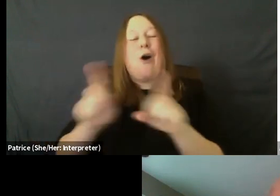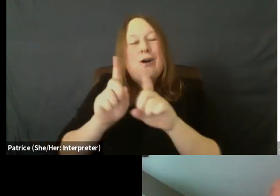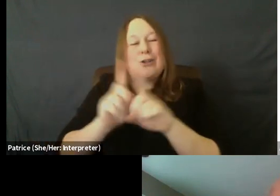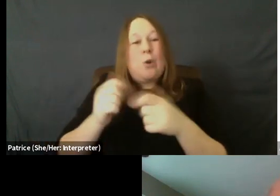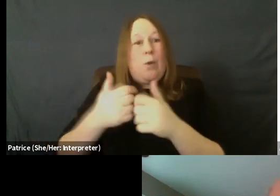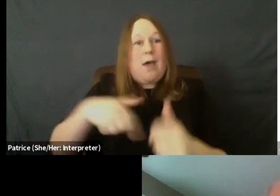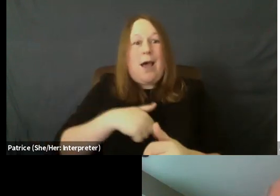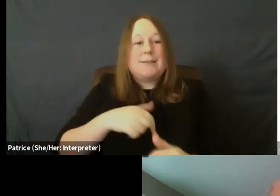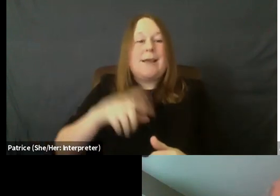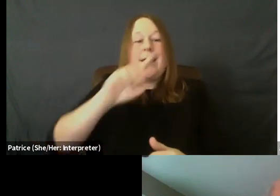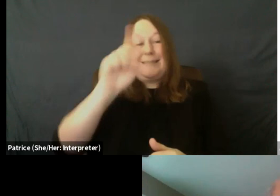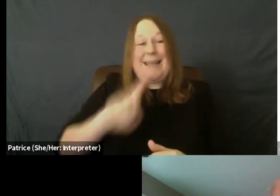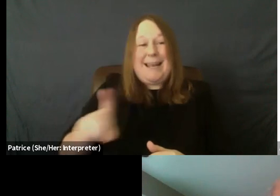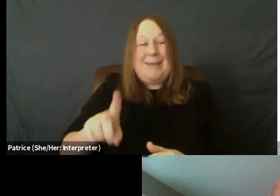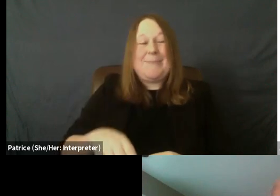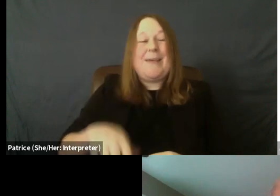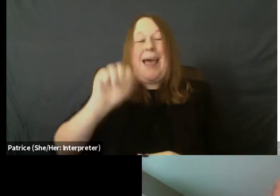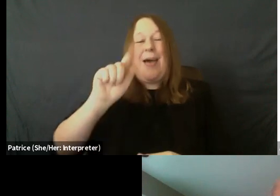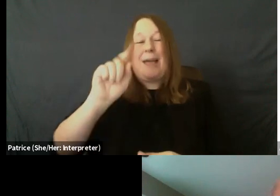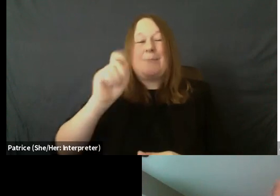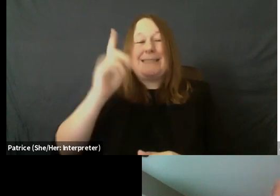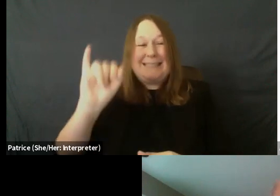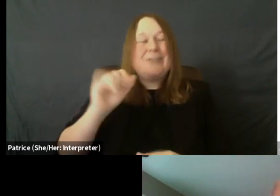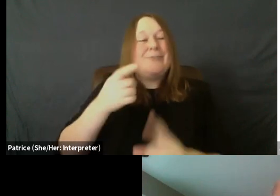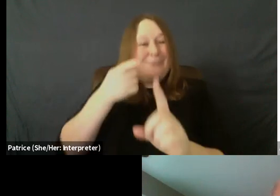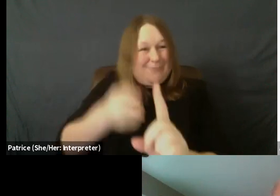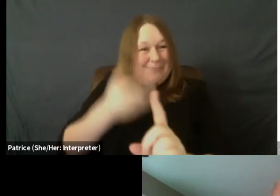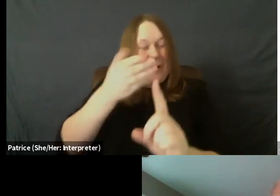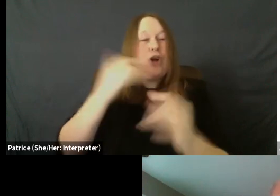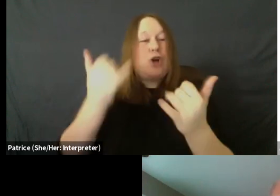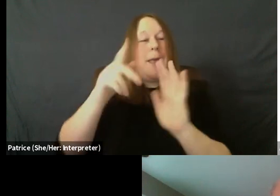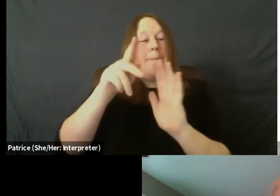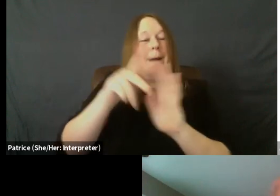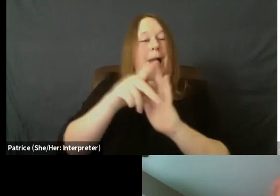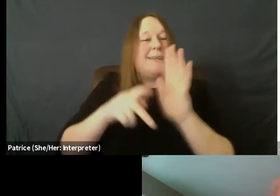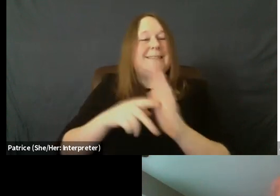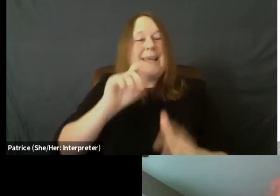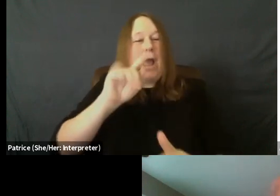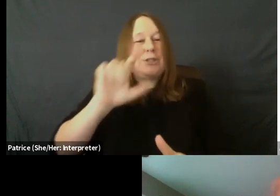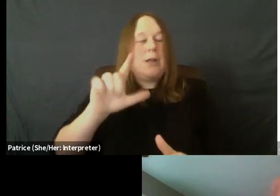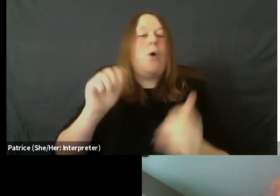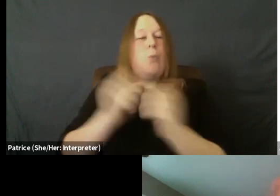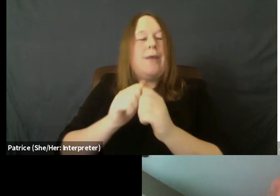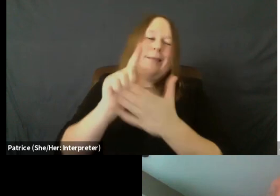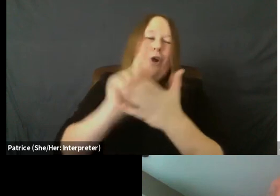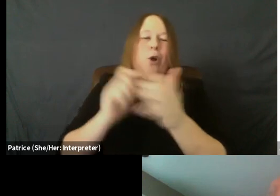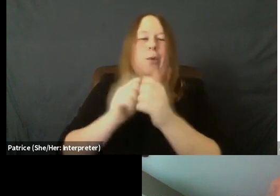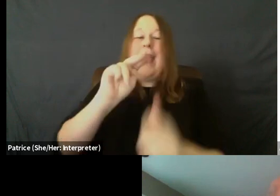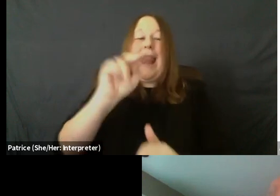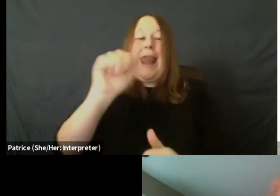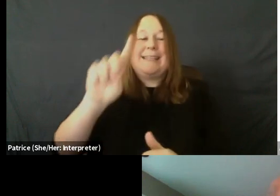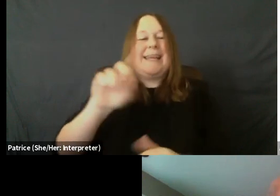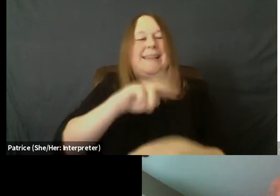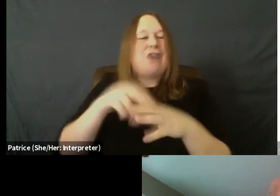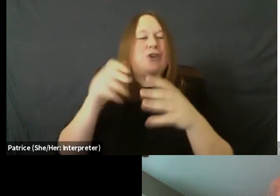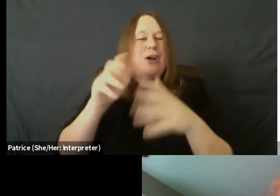us Zainab Alkebsi. She is currently Policy Counsel with the National Association for the Deaf. She